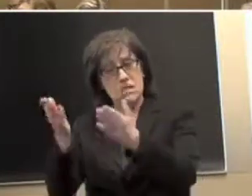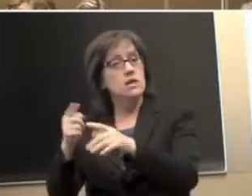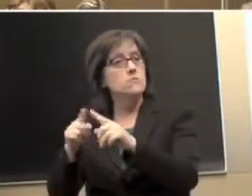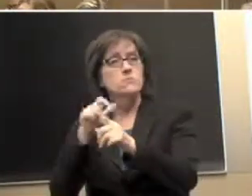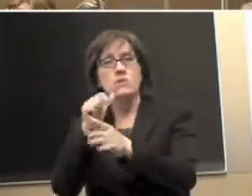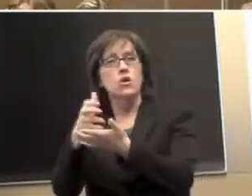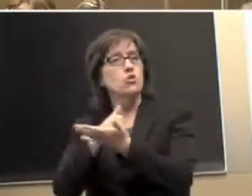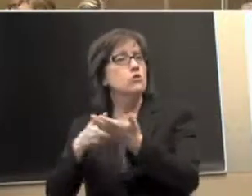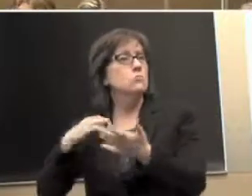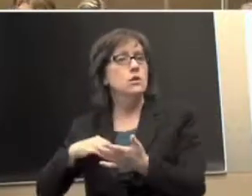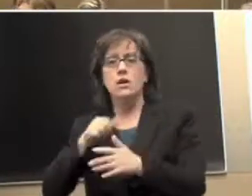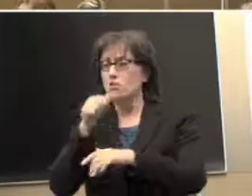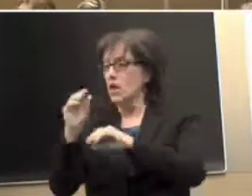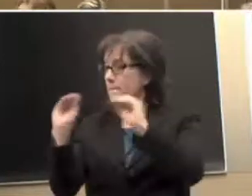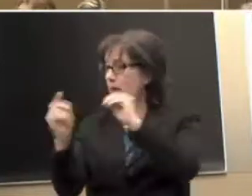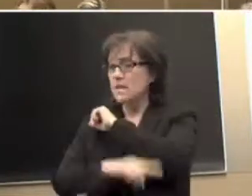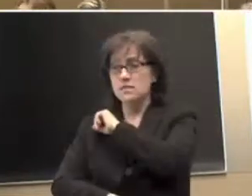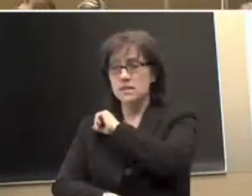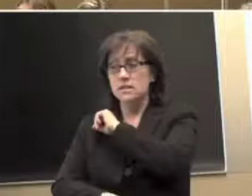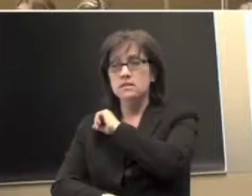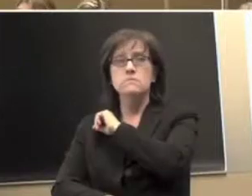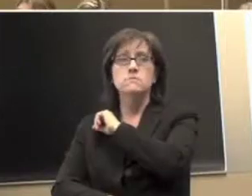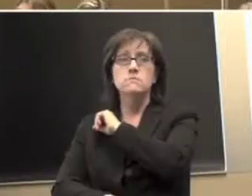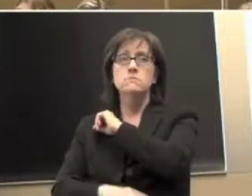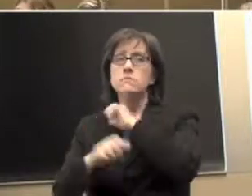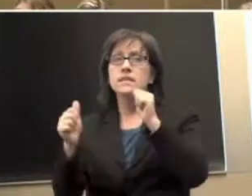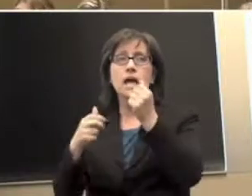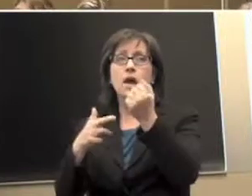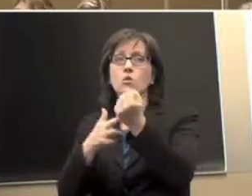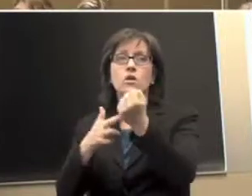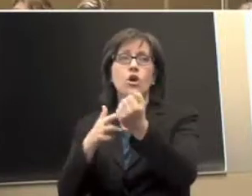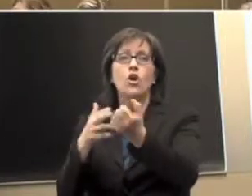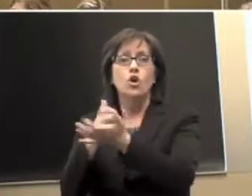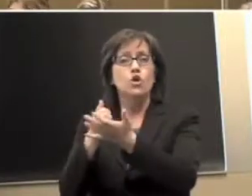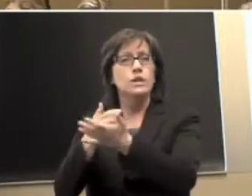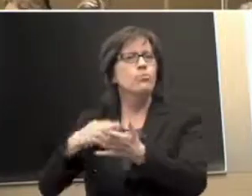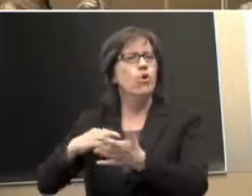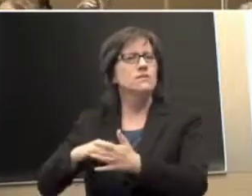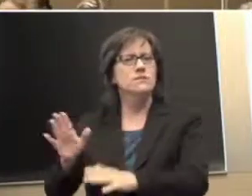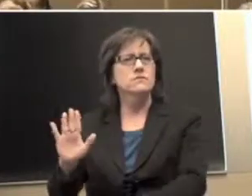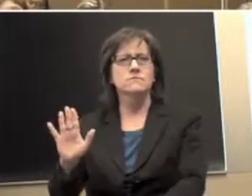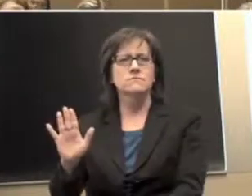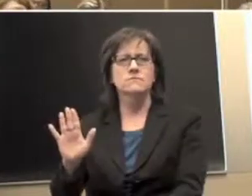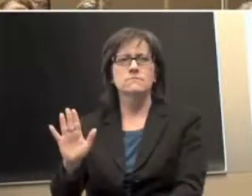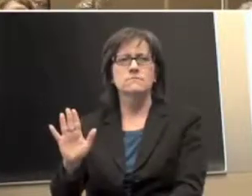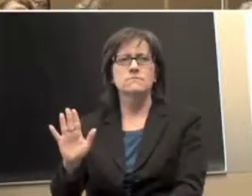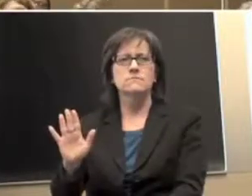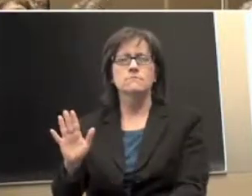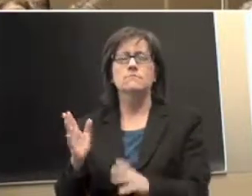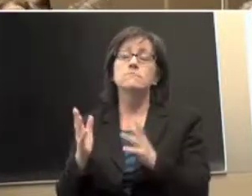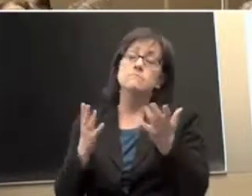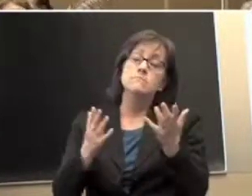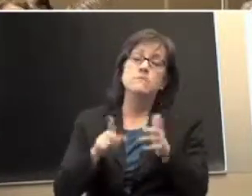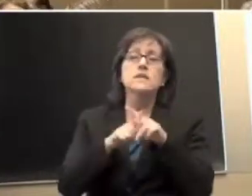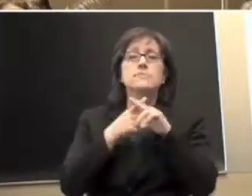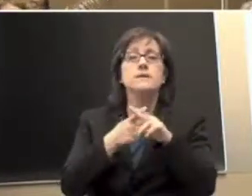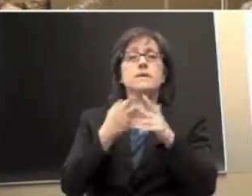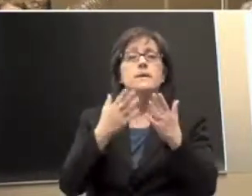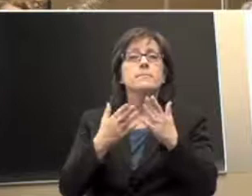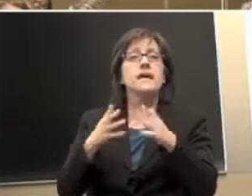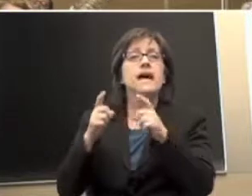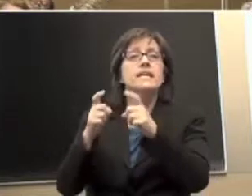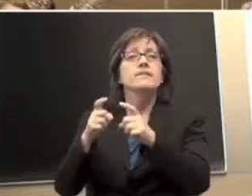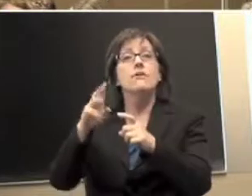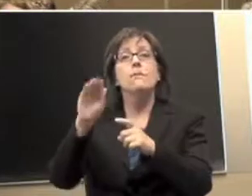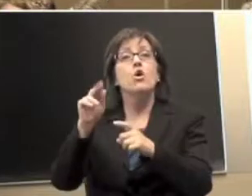it. I'm not penalizing you, but I'm also not reinforcing you during that time. Although initially, I might give a bonus reinforcement for